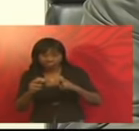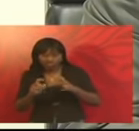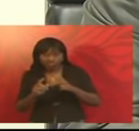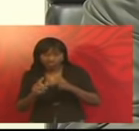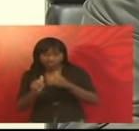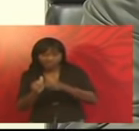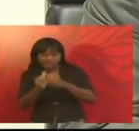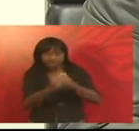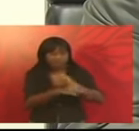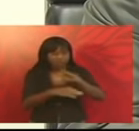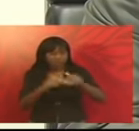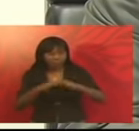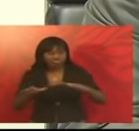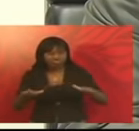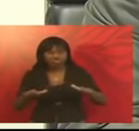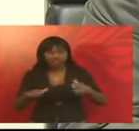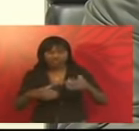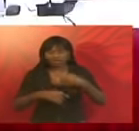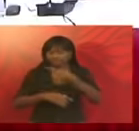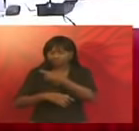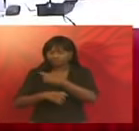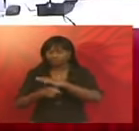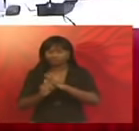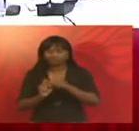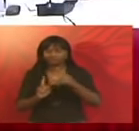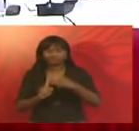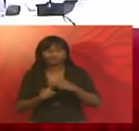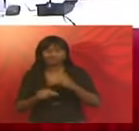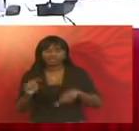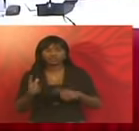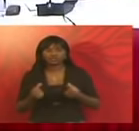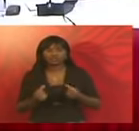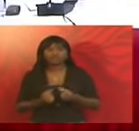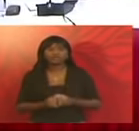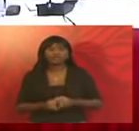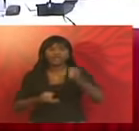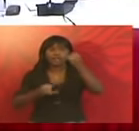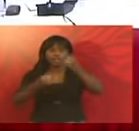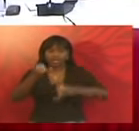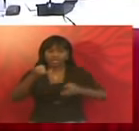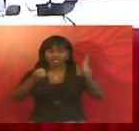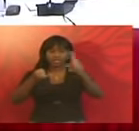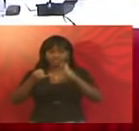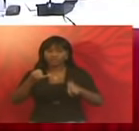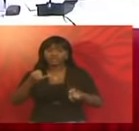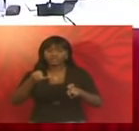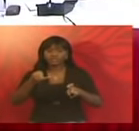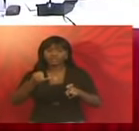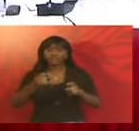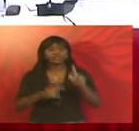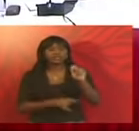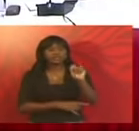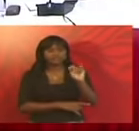breakthrough infections. Thank you very much, Dr. Hines. Our final questions go to